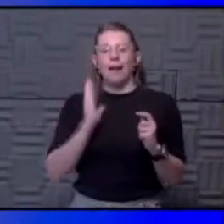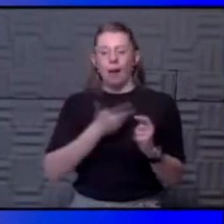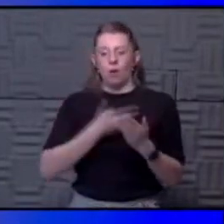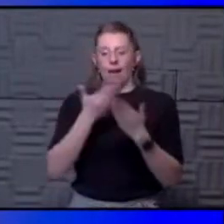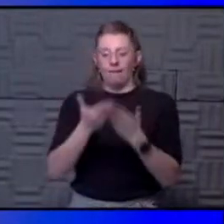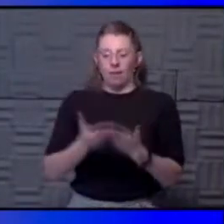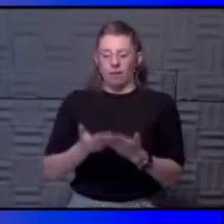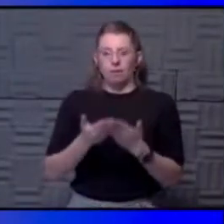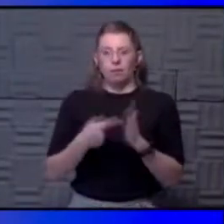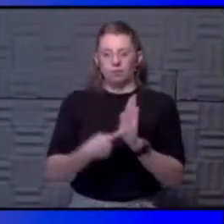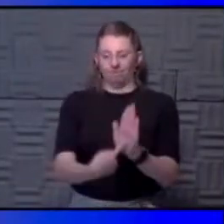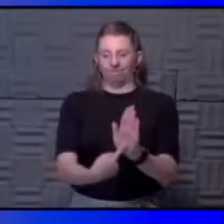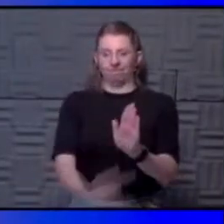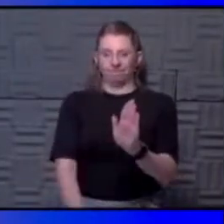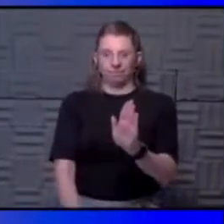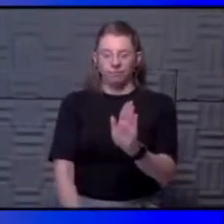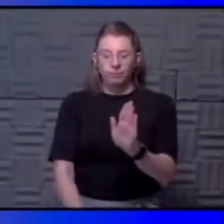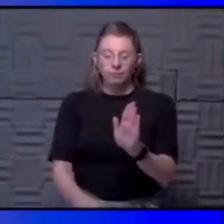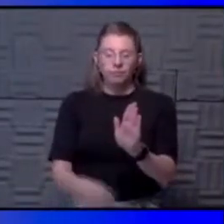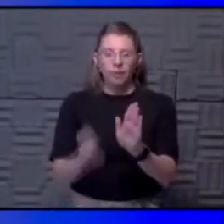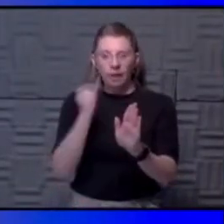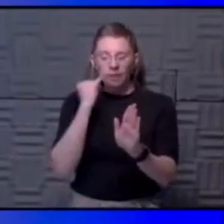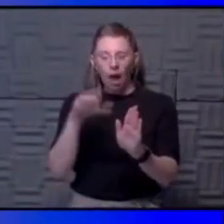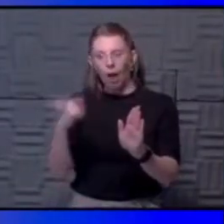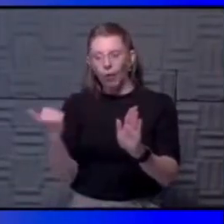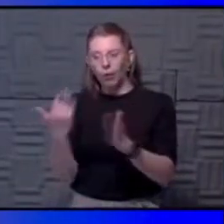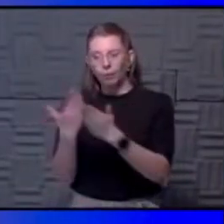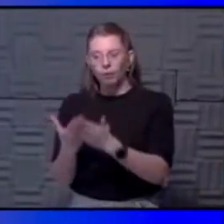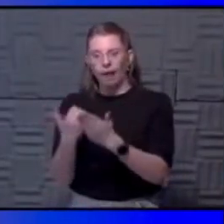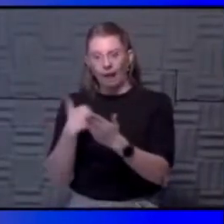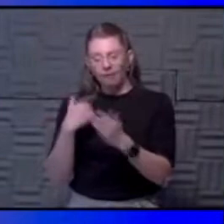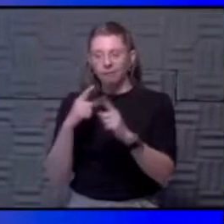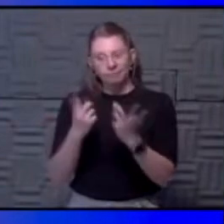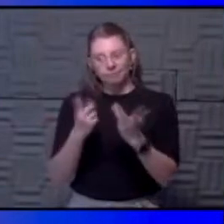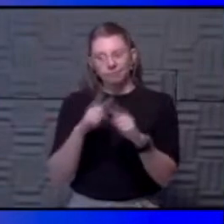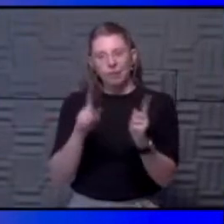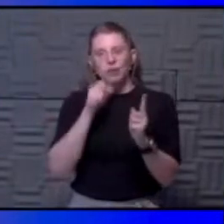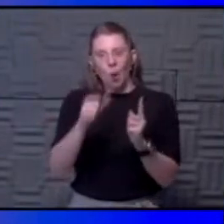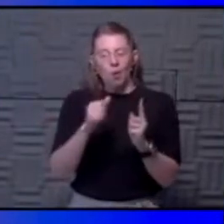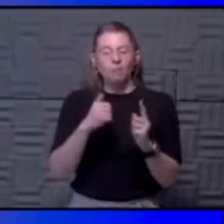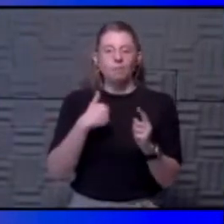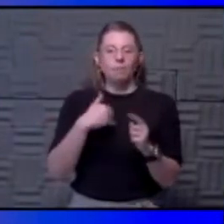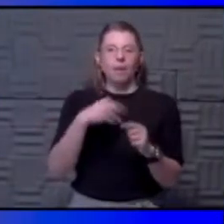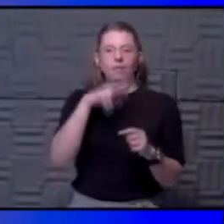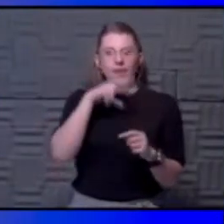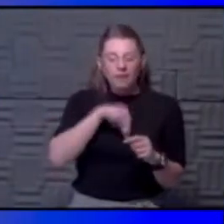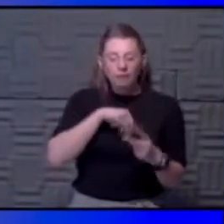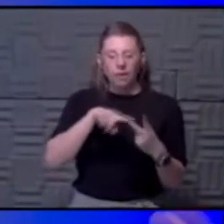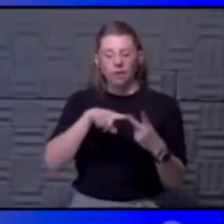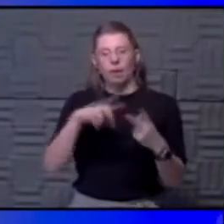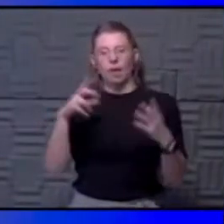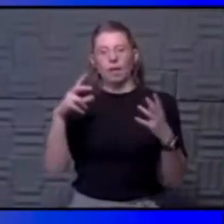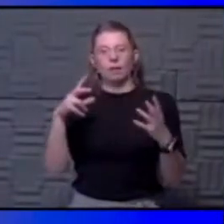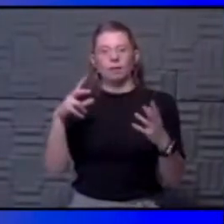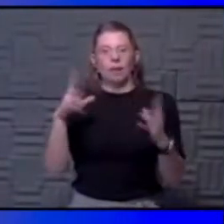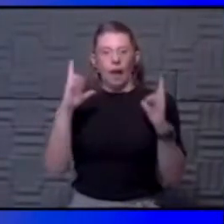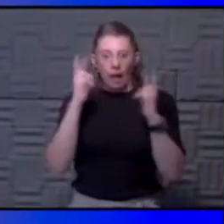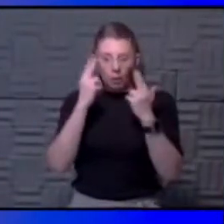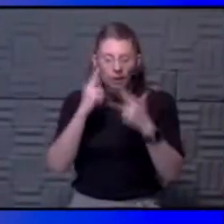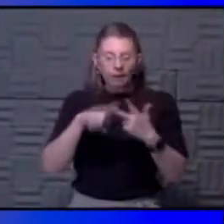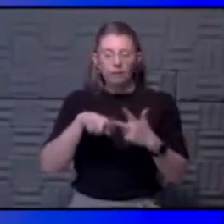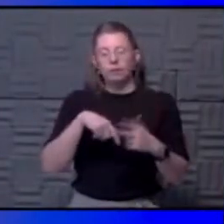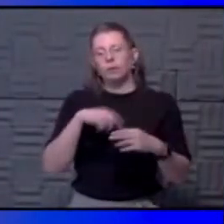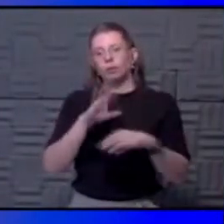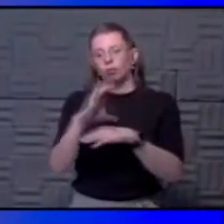evidence says, until we've proven otherwise, every time we have a spring break or a Thanksgiving or a Halloween or a Christmas, we see cases increase. And